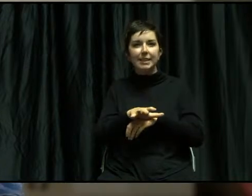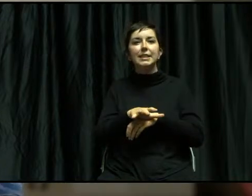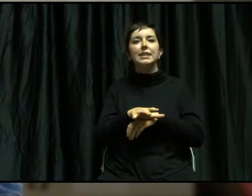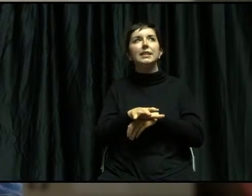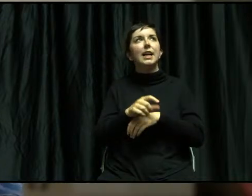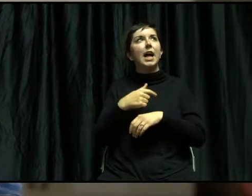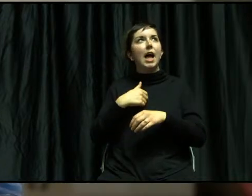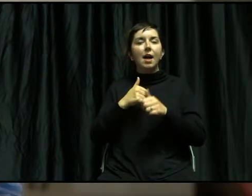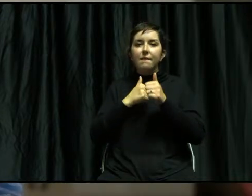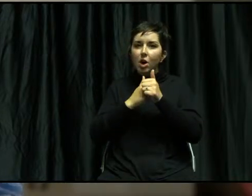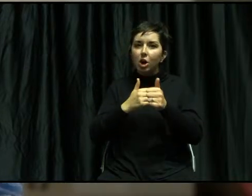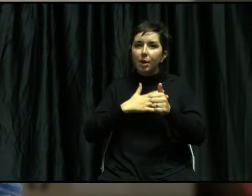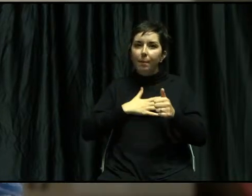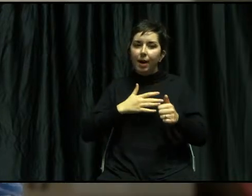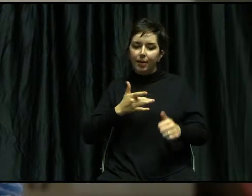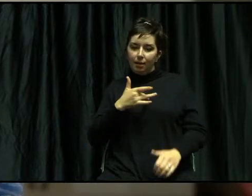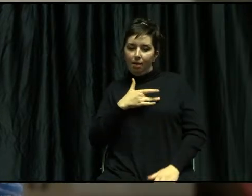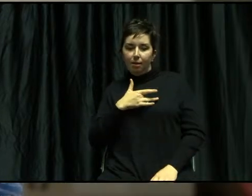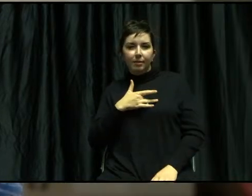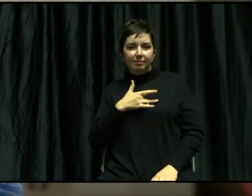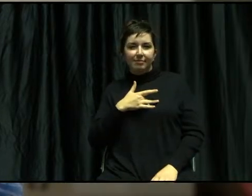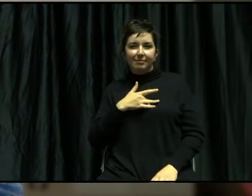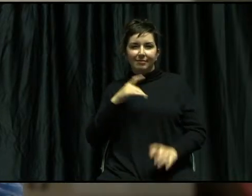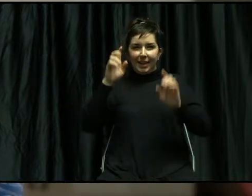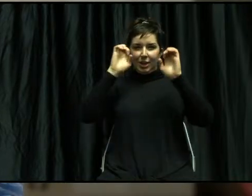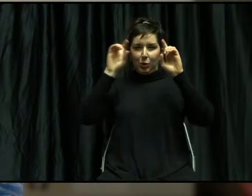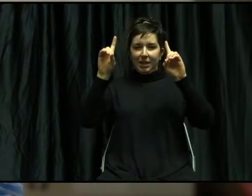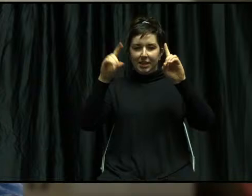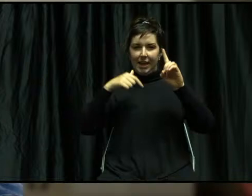I followed my heart in education.